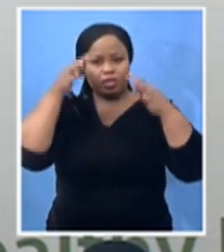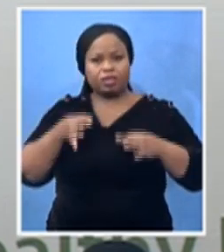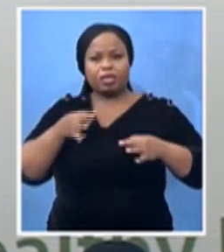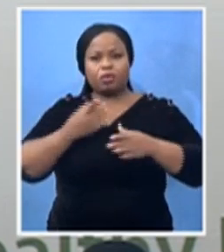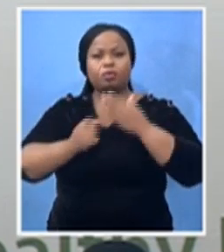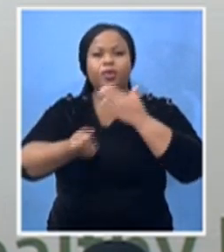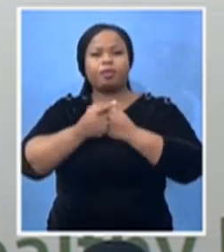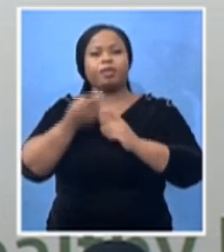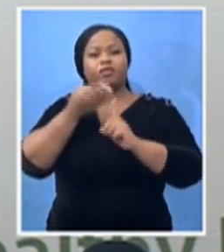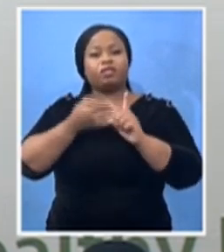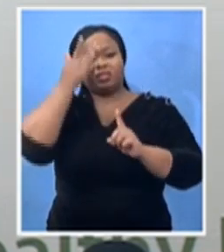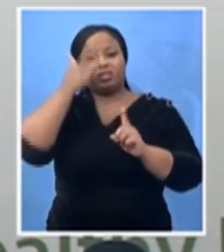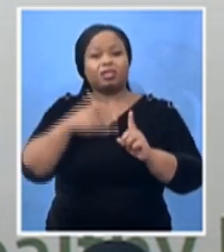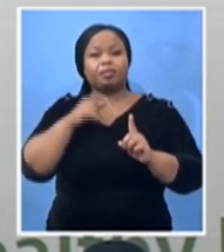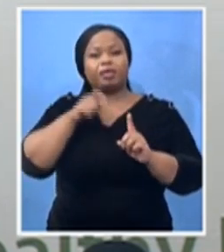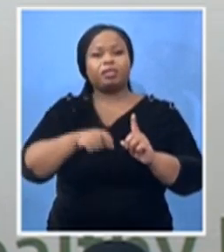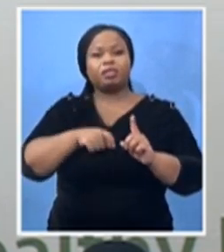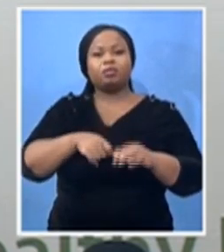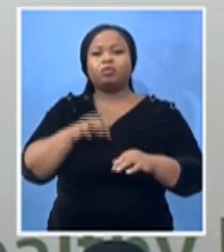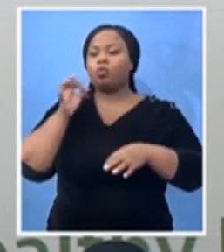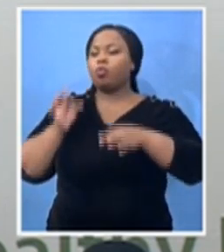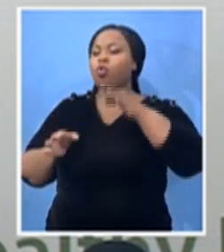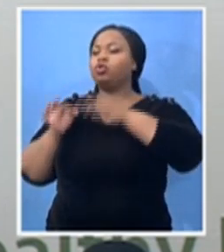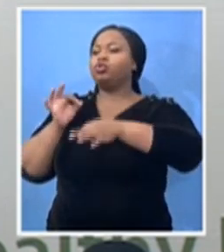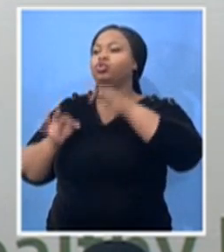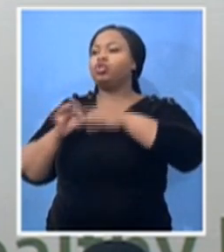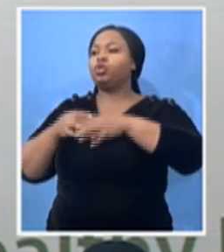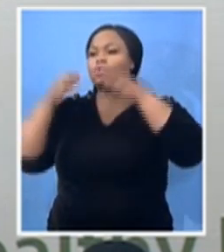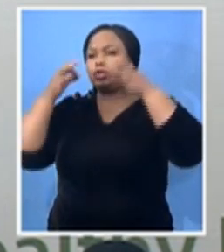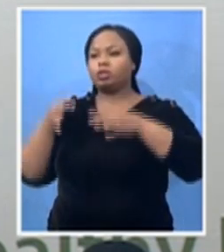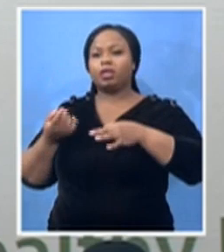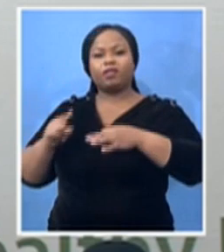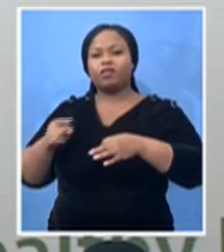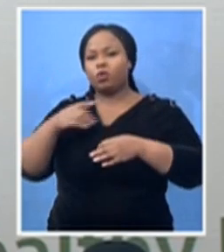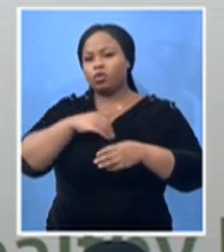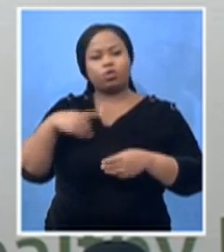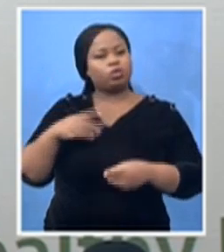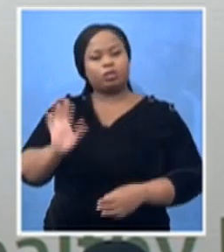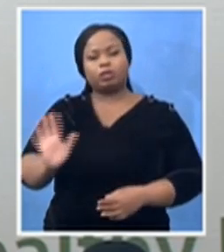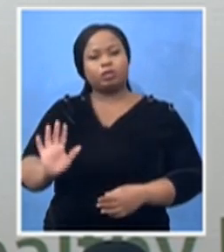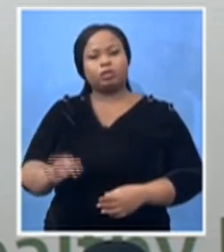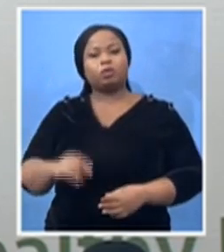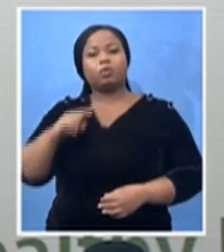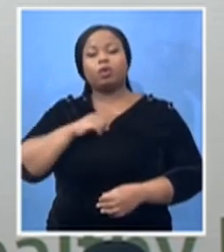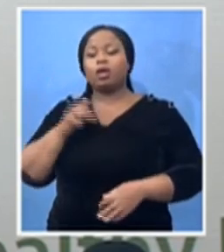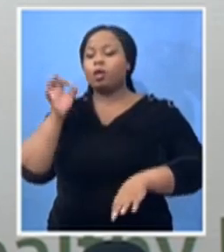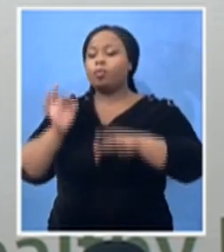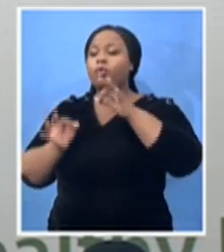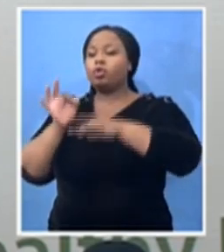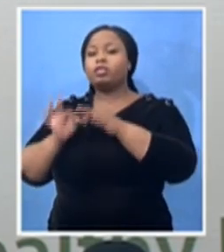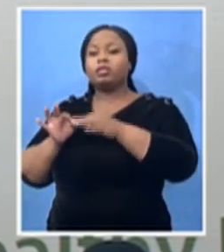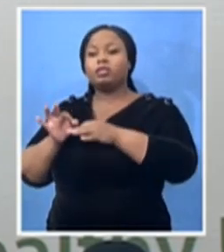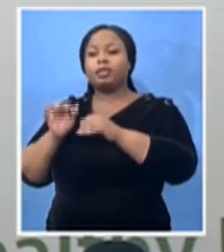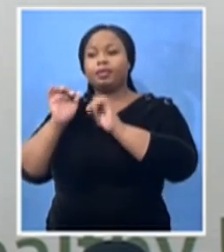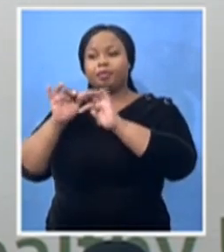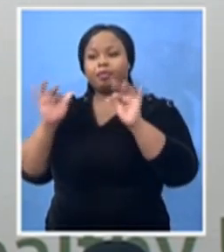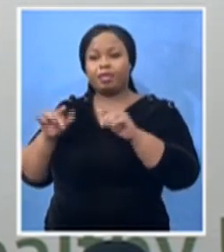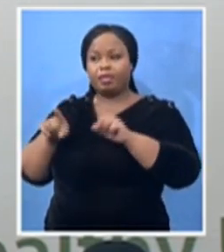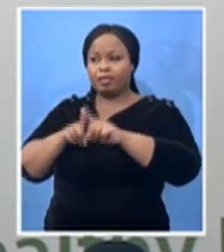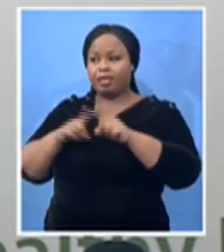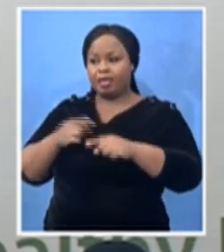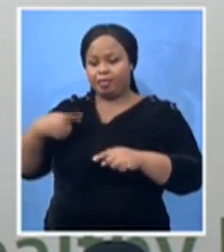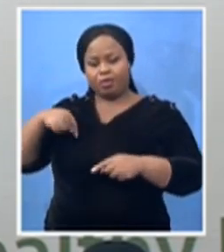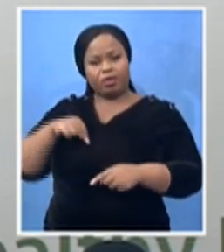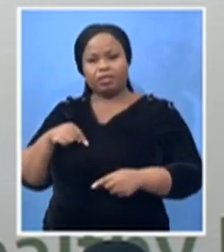politicians who make such decisions. The role of politicians like ourselves here is just to create a proper,